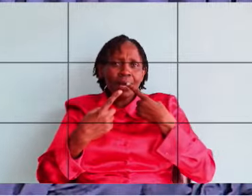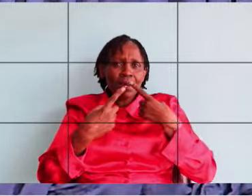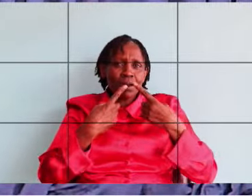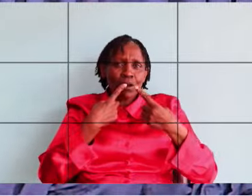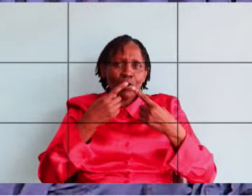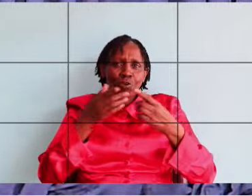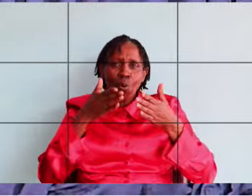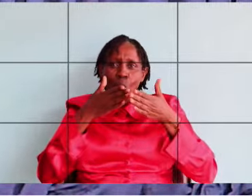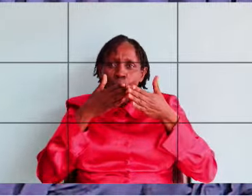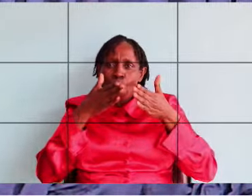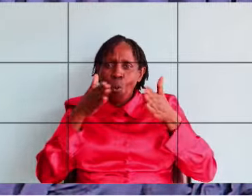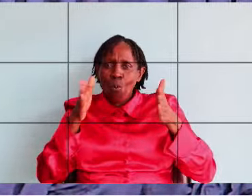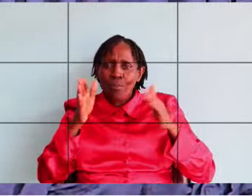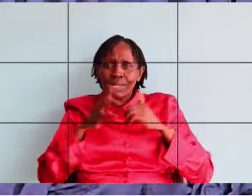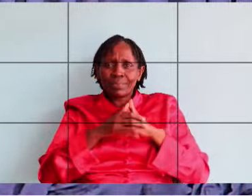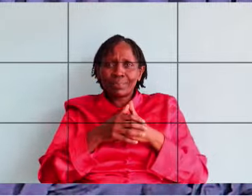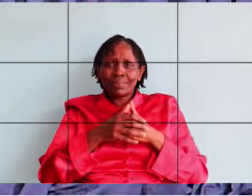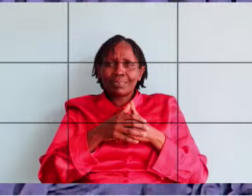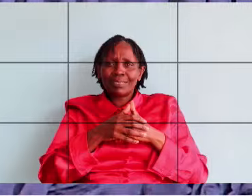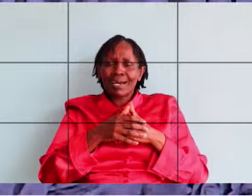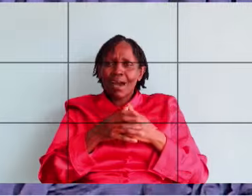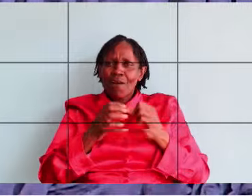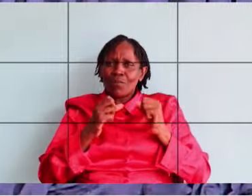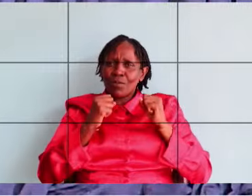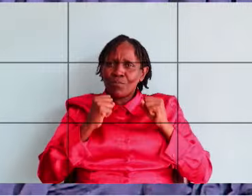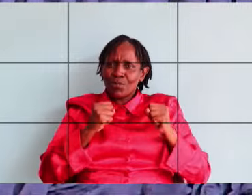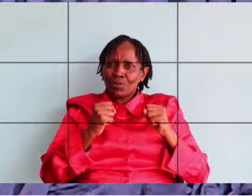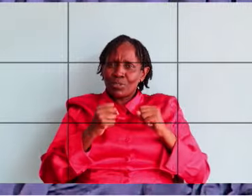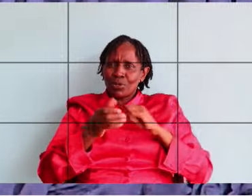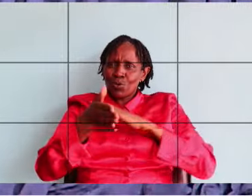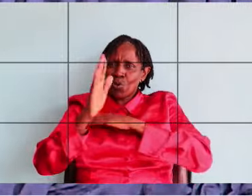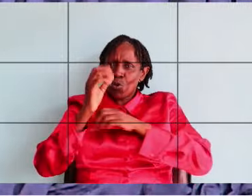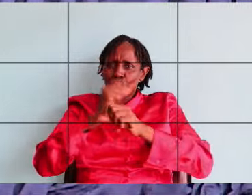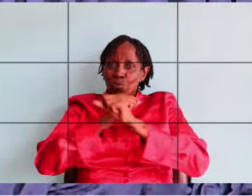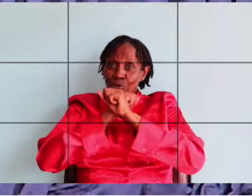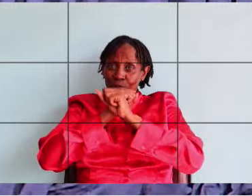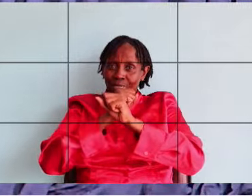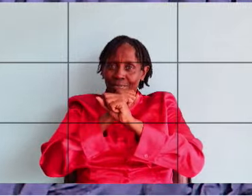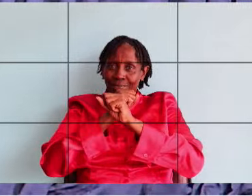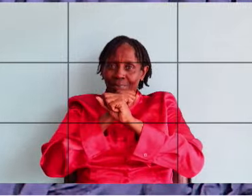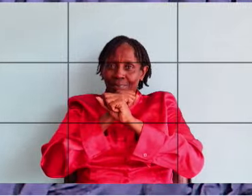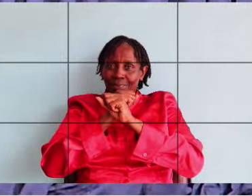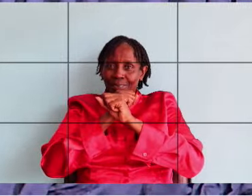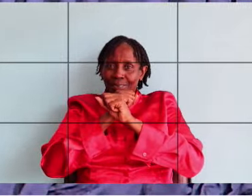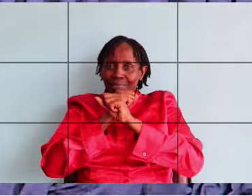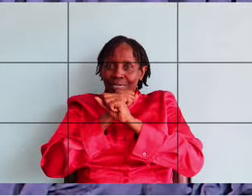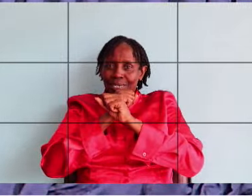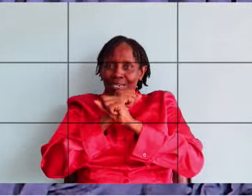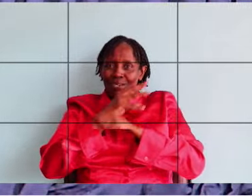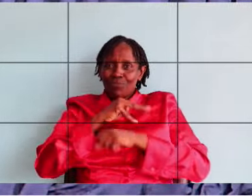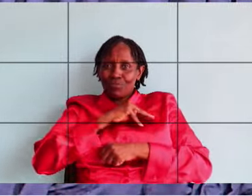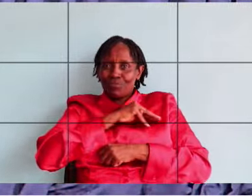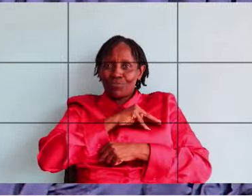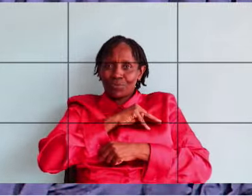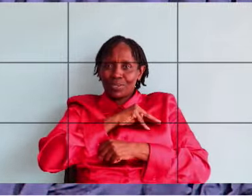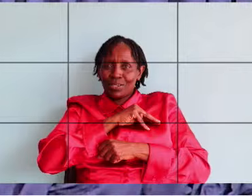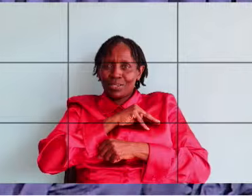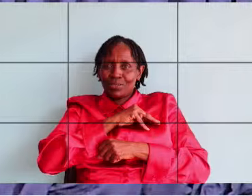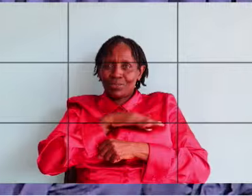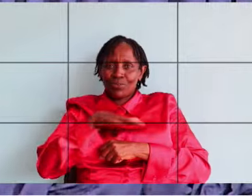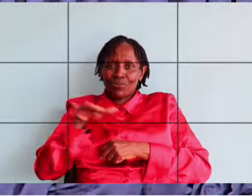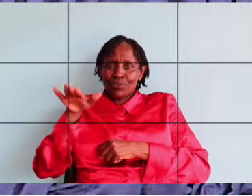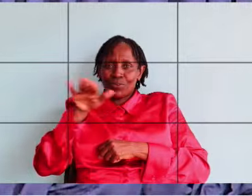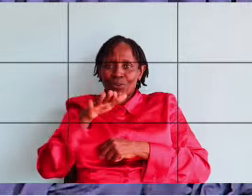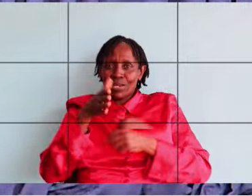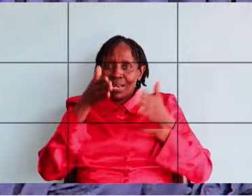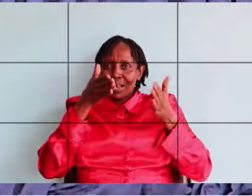the boldness I need. The Lord can protect us when we are out there in those mission fields. We can be able to carry out the